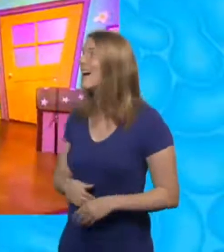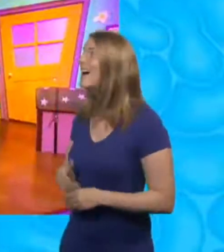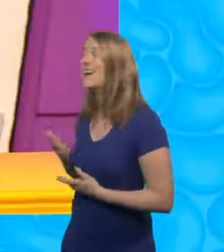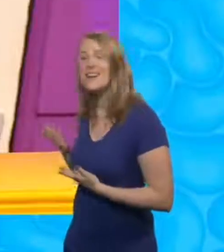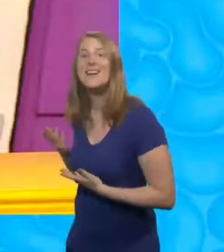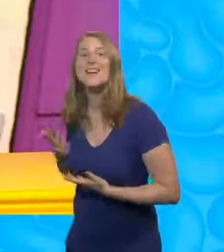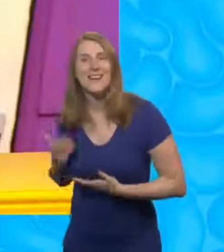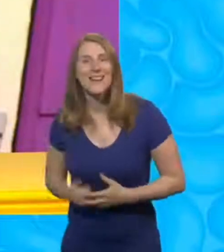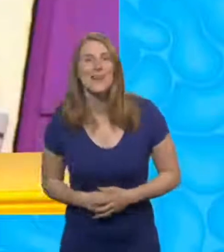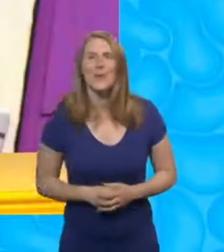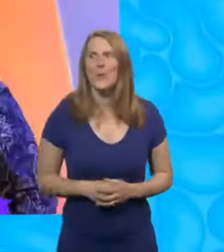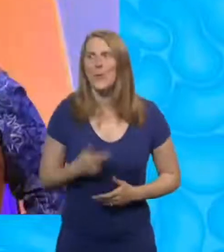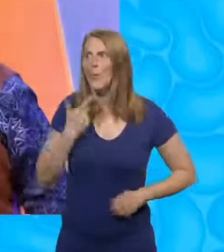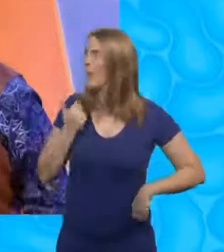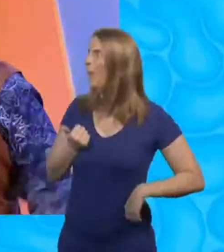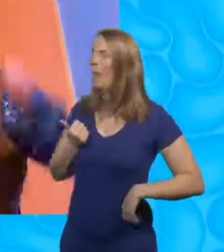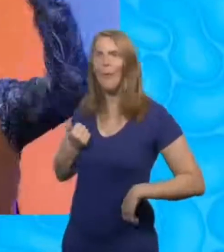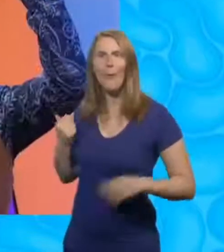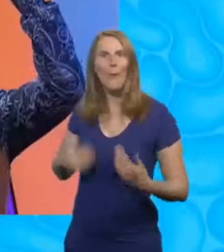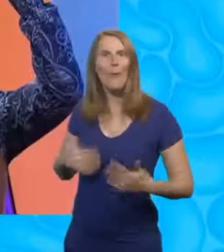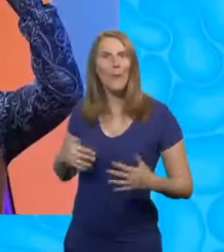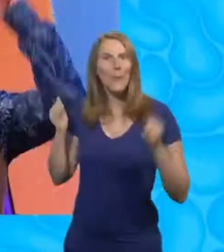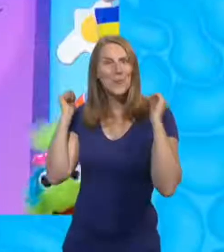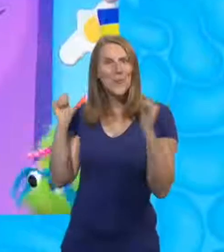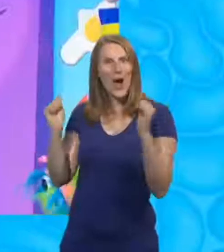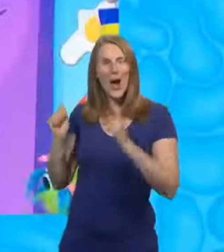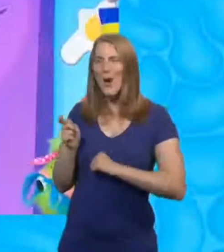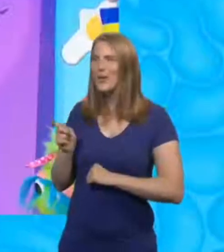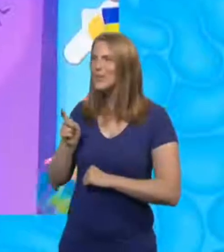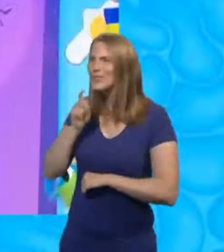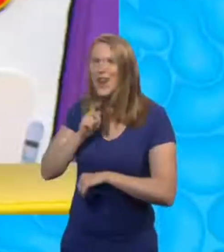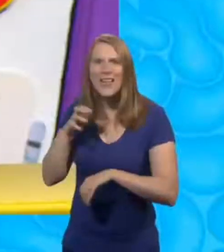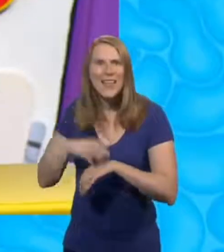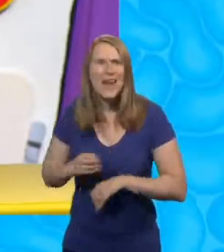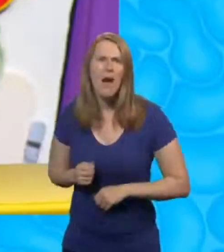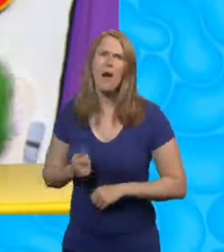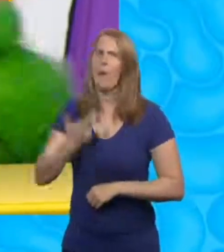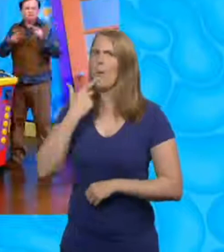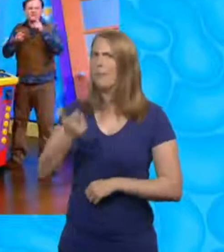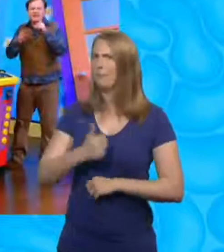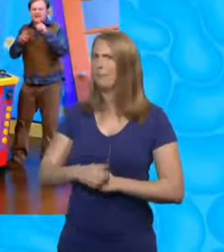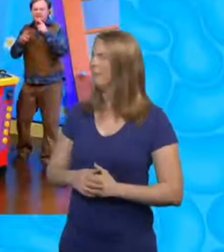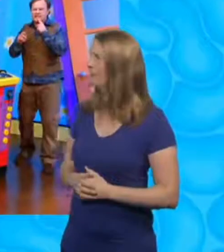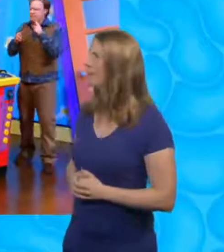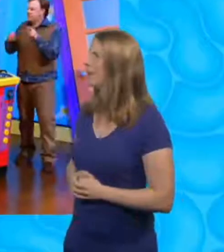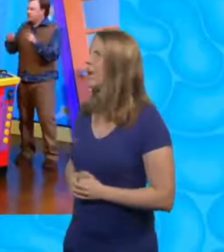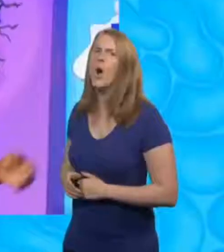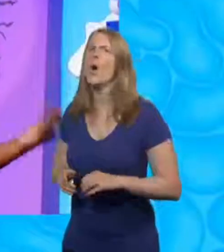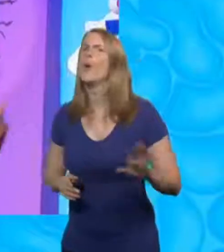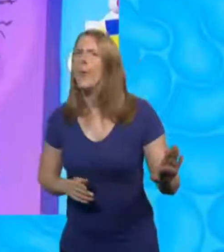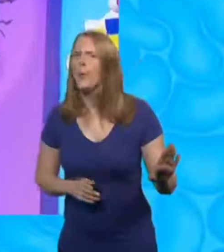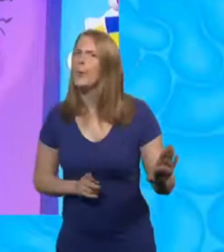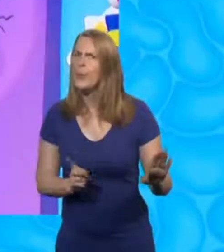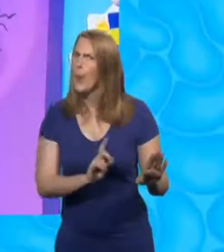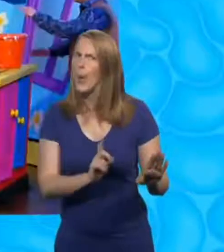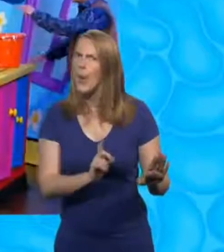Yummy! Whoa! A chocolate cake! Brilliant! Give me the cake, please, little monster. Oh, no, don't say that. Come